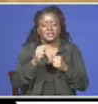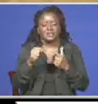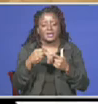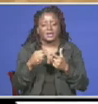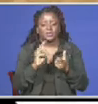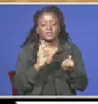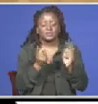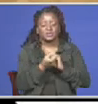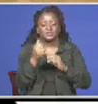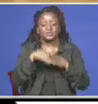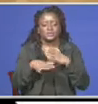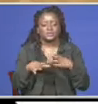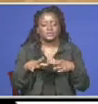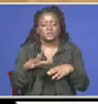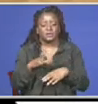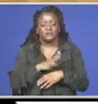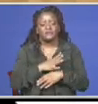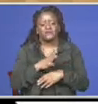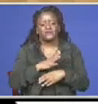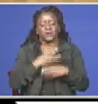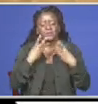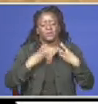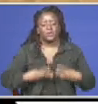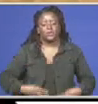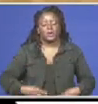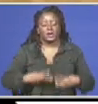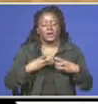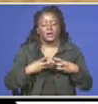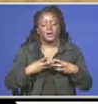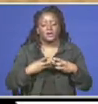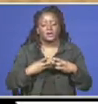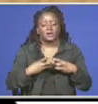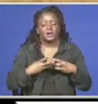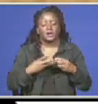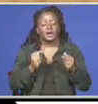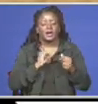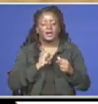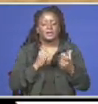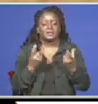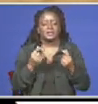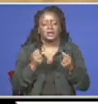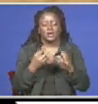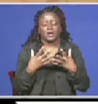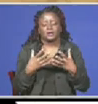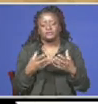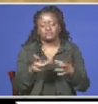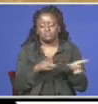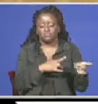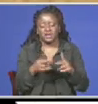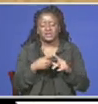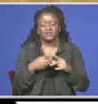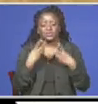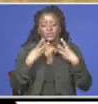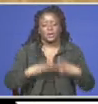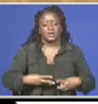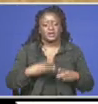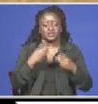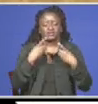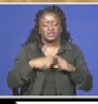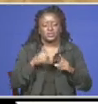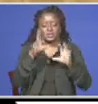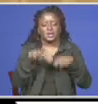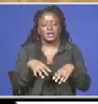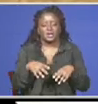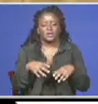the formal wear with the gowns, cocktail dresses. I did a lot of ready-to-wear dresses that you can wear any day, like to a wedding,